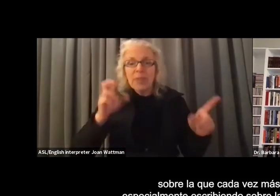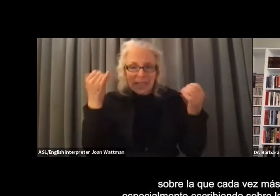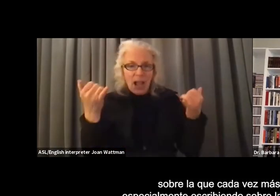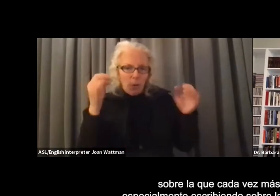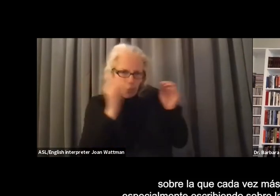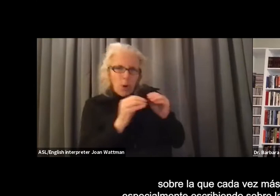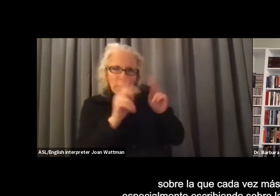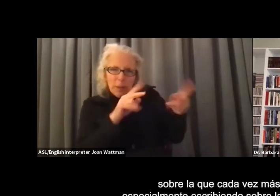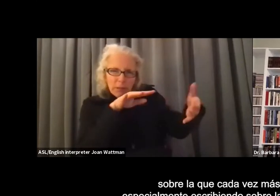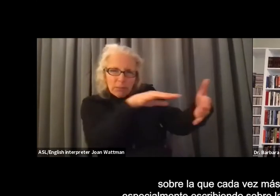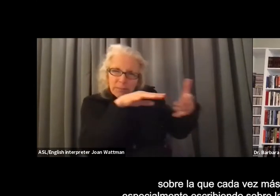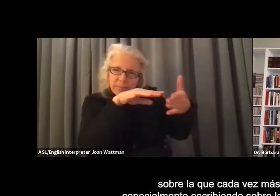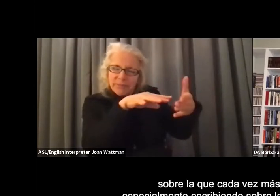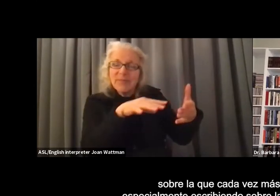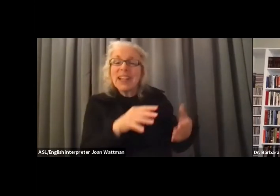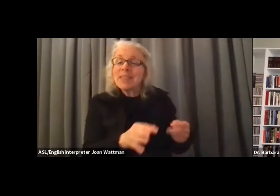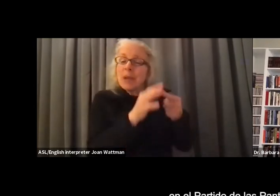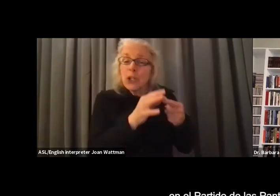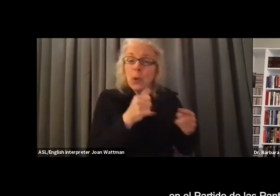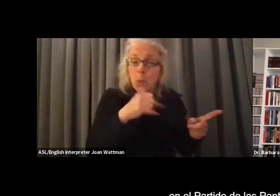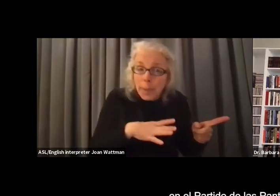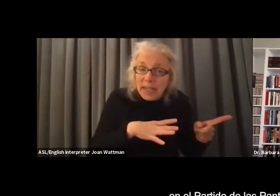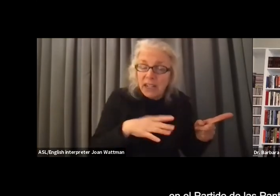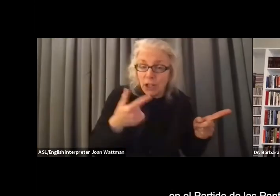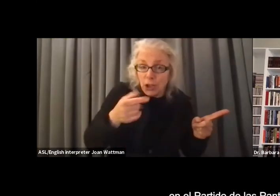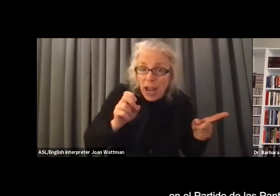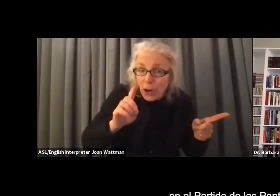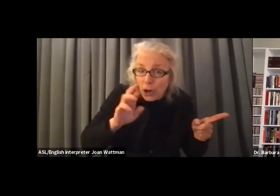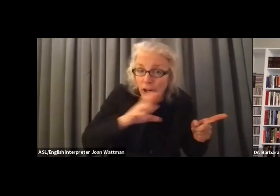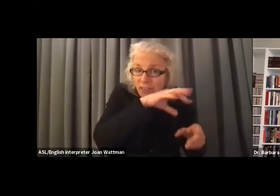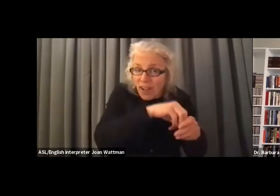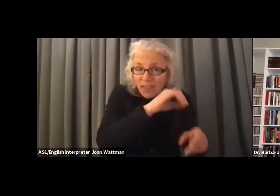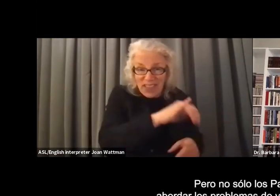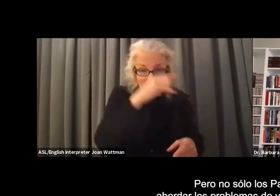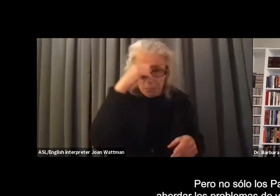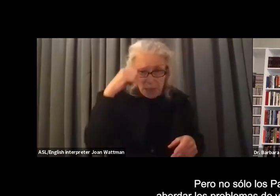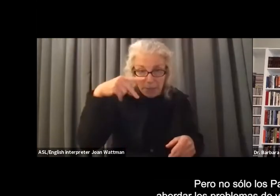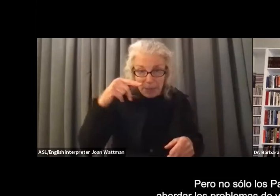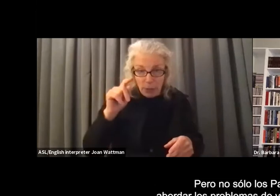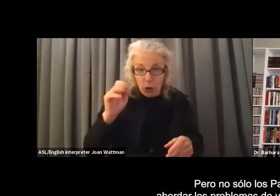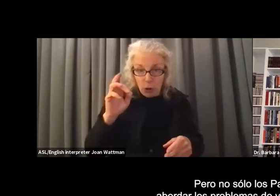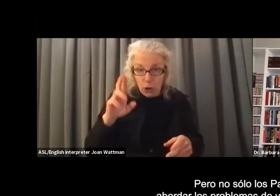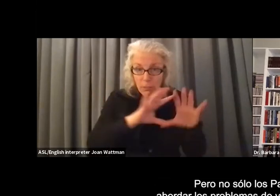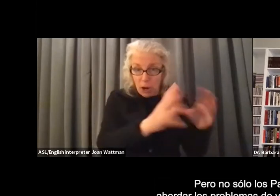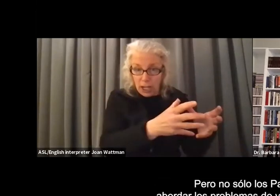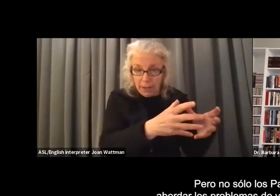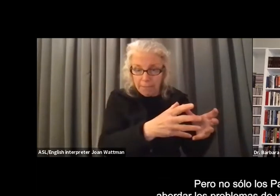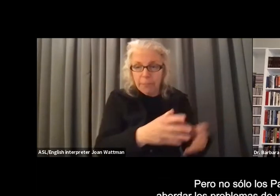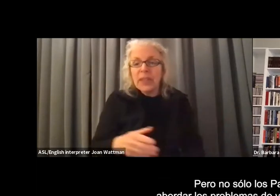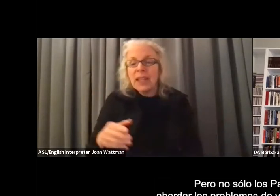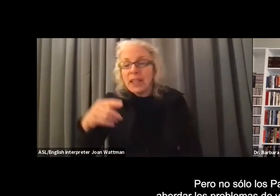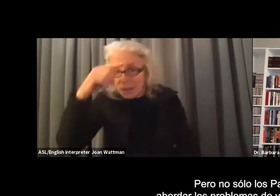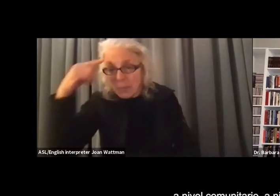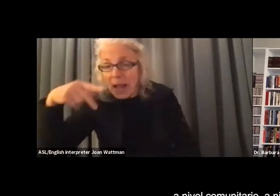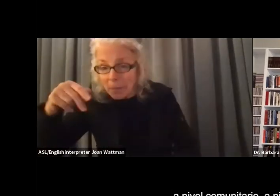writing about, particularly writing about women and gender in the Black Panther Party. But not only did the Panthers address issues of